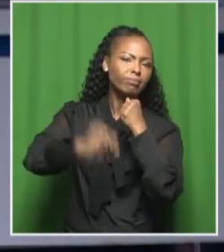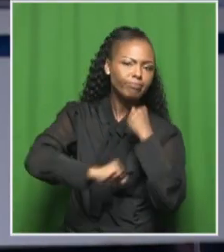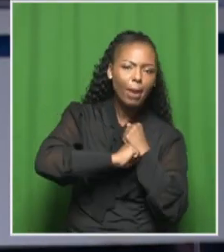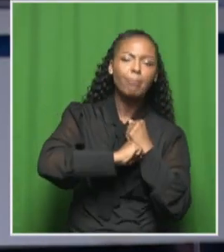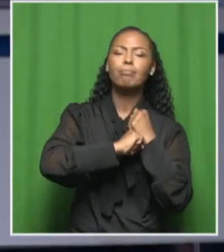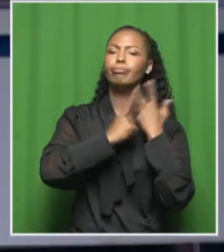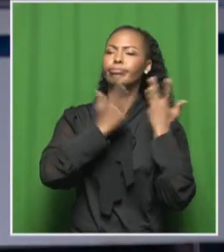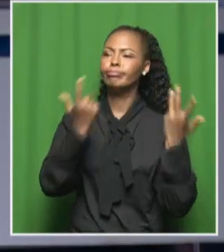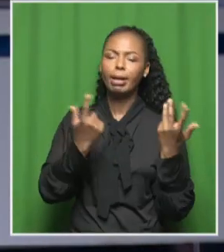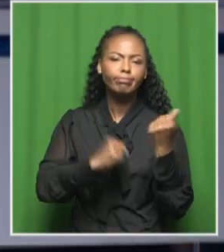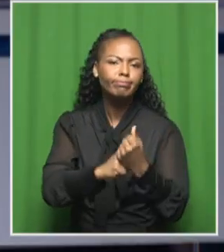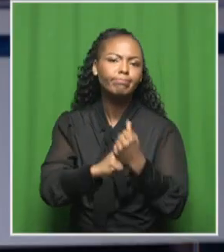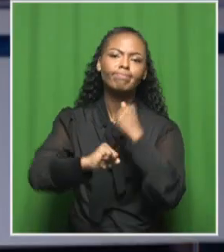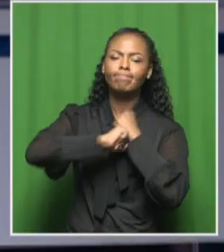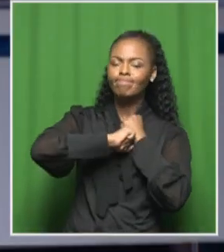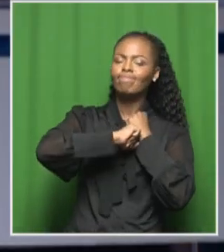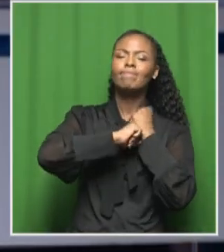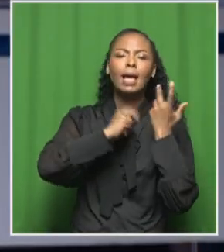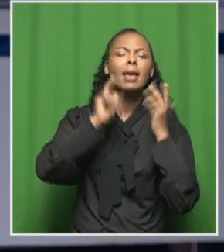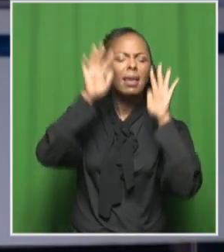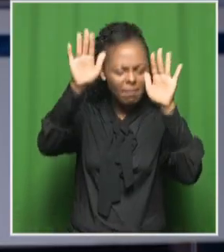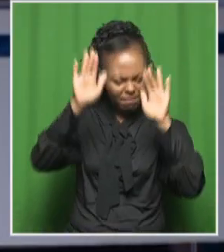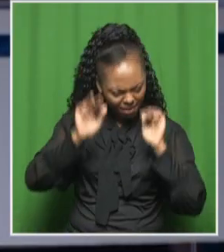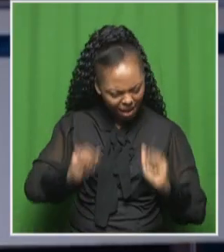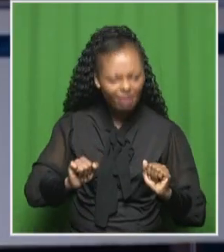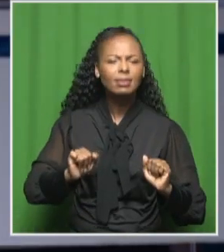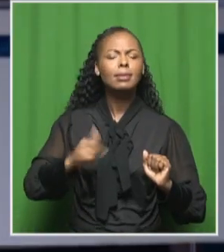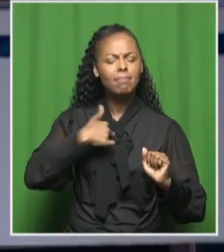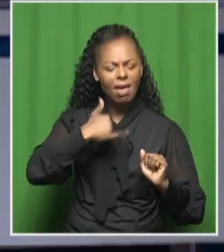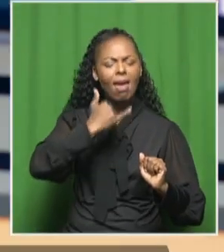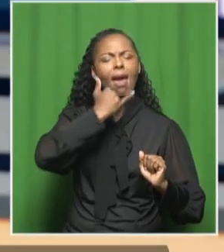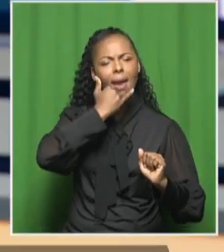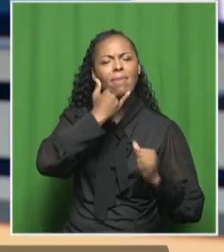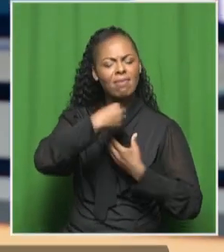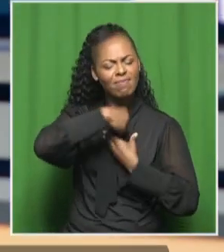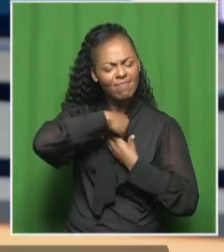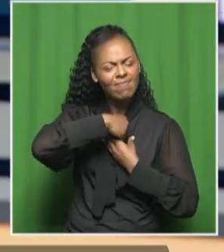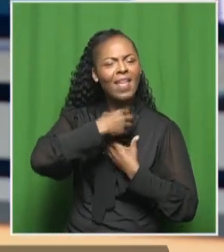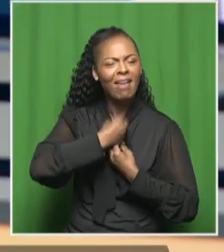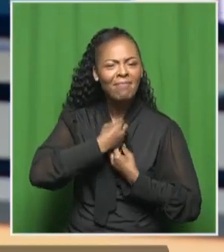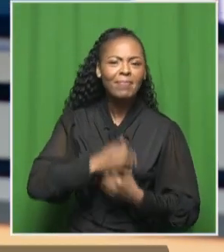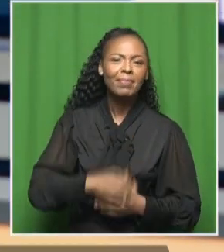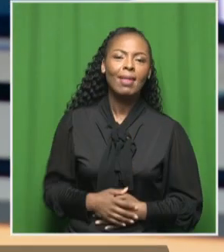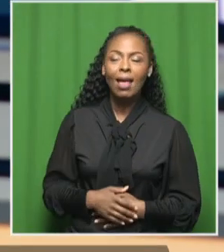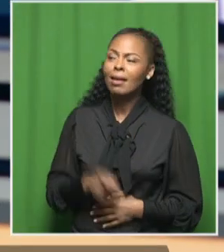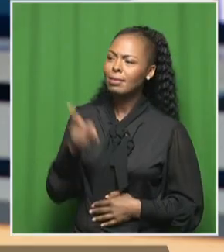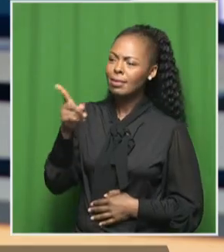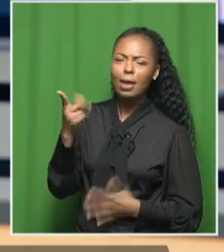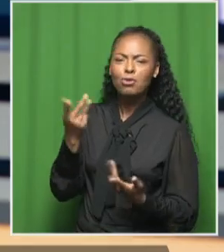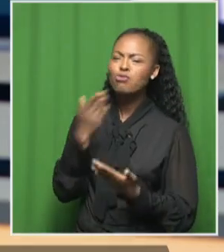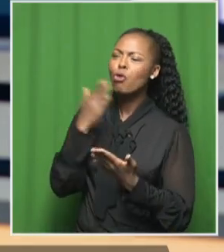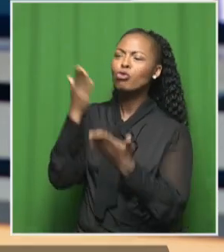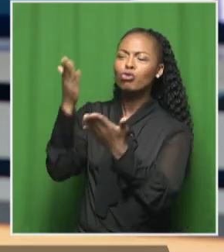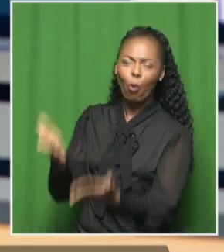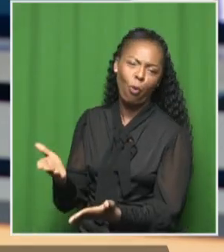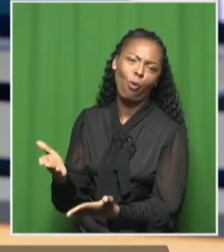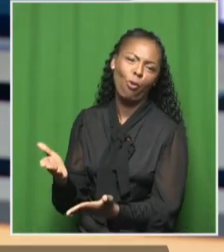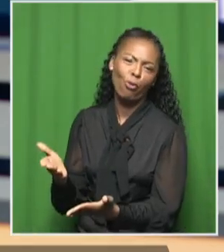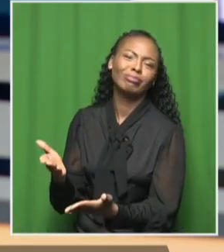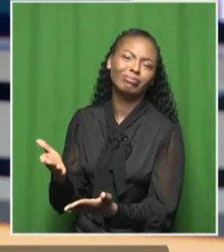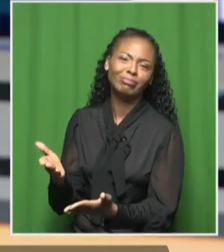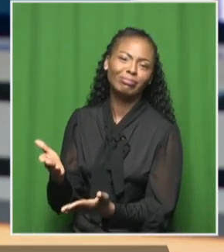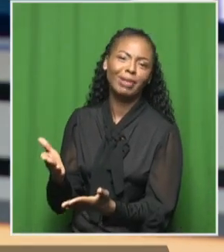So, that's a blessing within itself. So I'm happy. And I think that's part of it, just who you are as Johnny